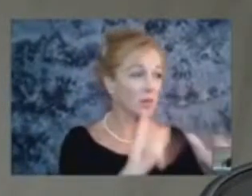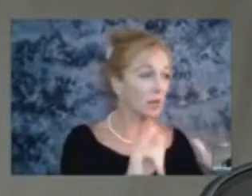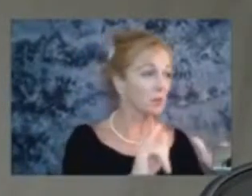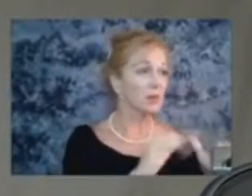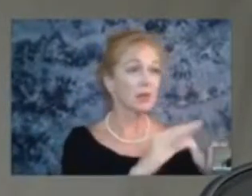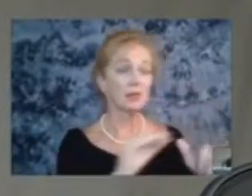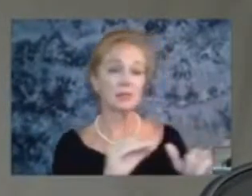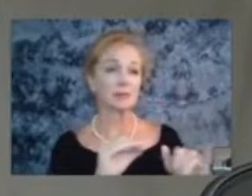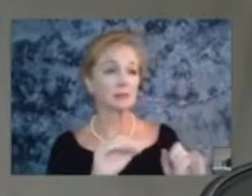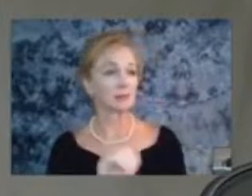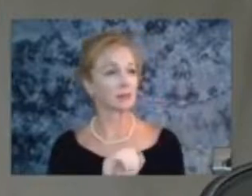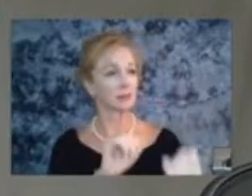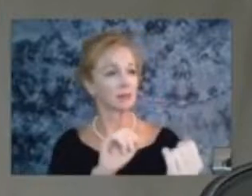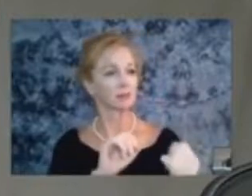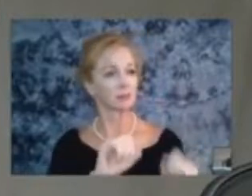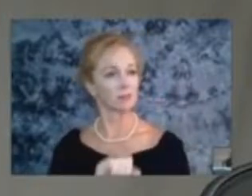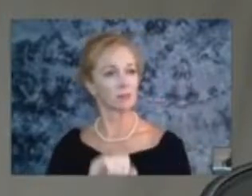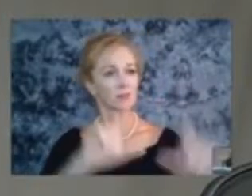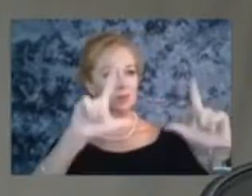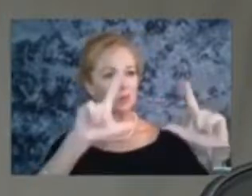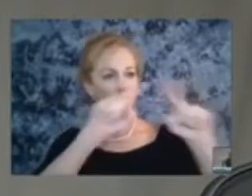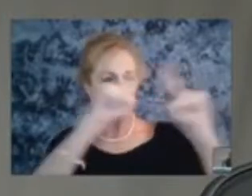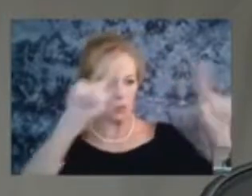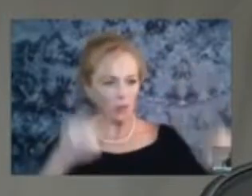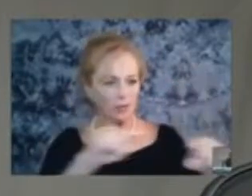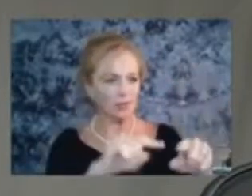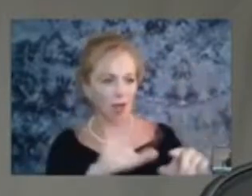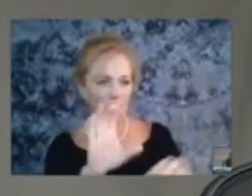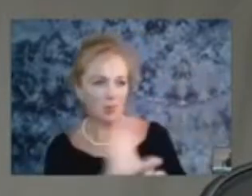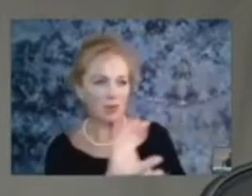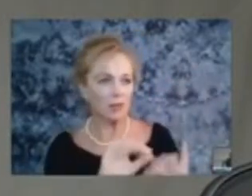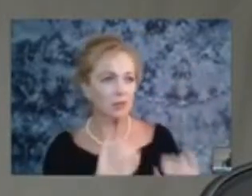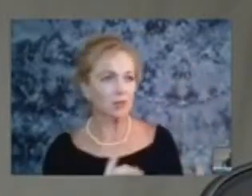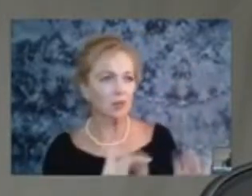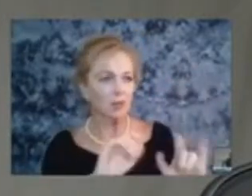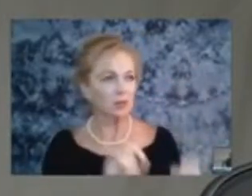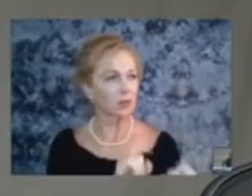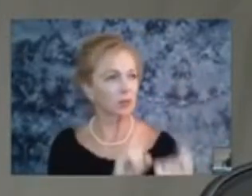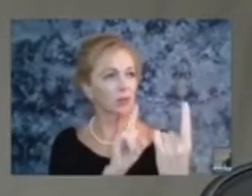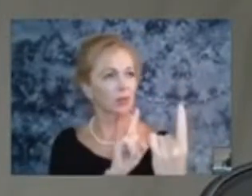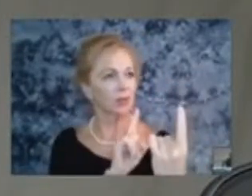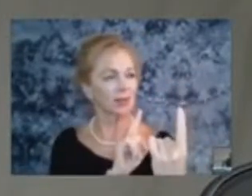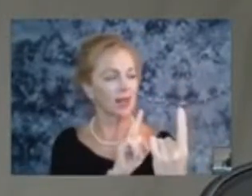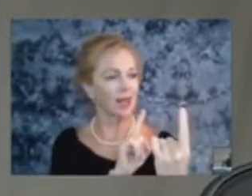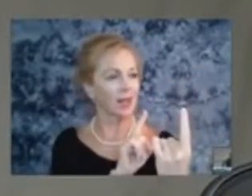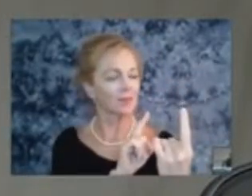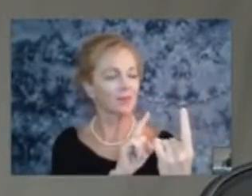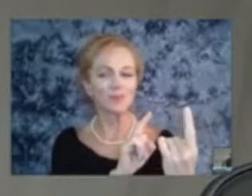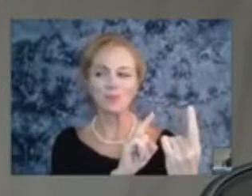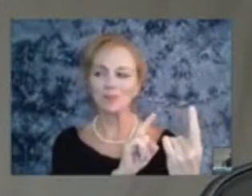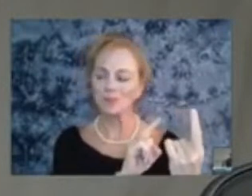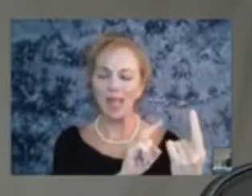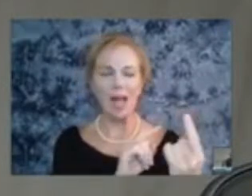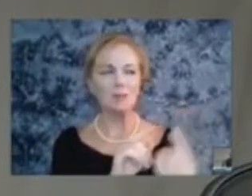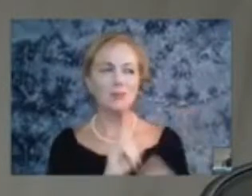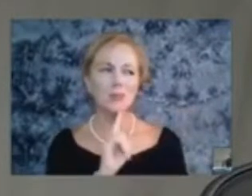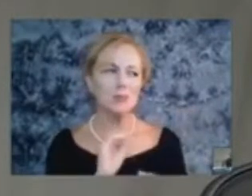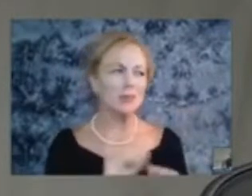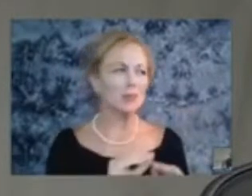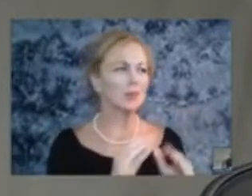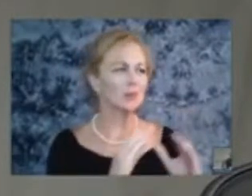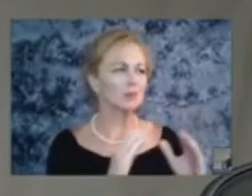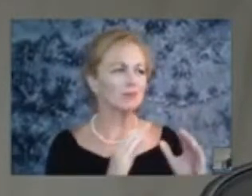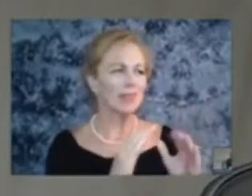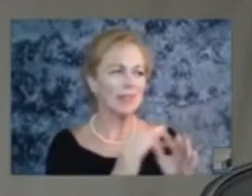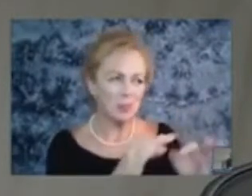time, I would assume those have already been communicated, but should parents see a sort of a